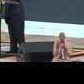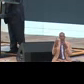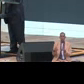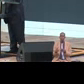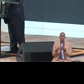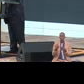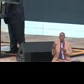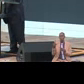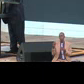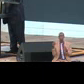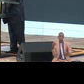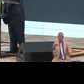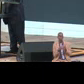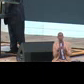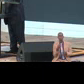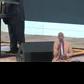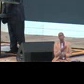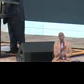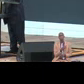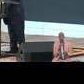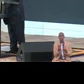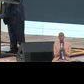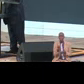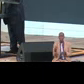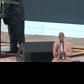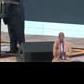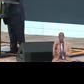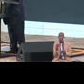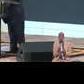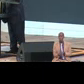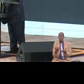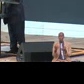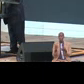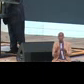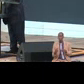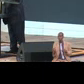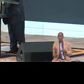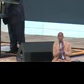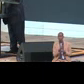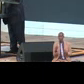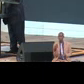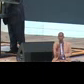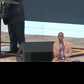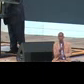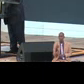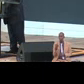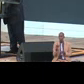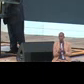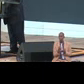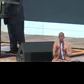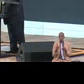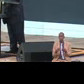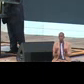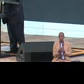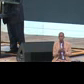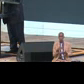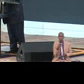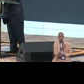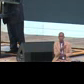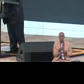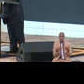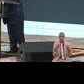happens. That those who want to oppress him, destroy him,